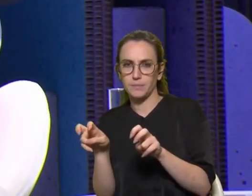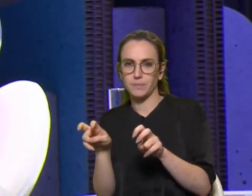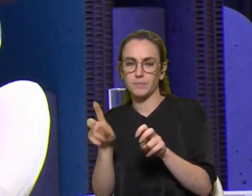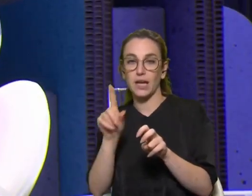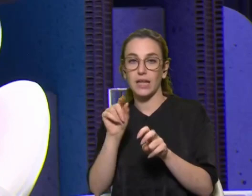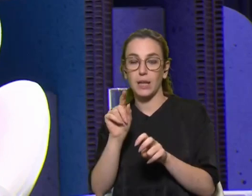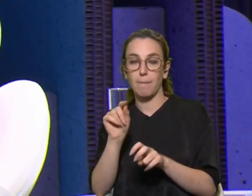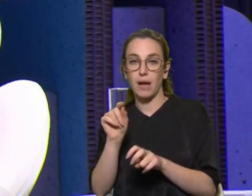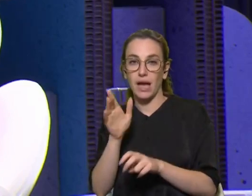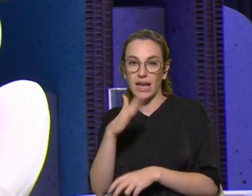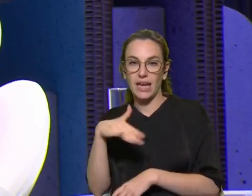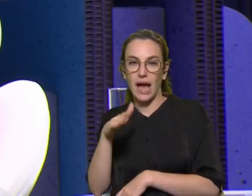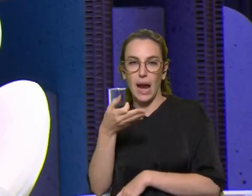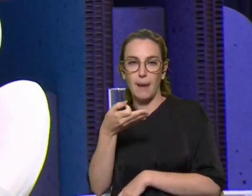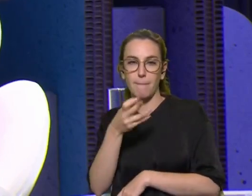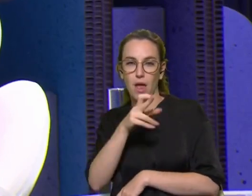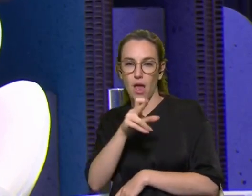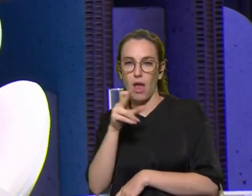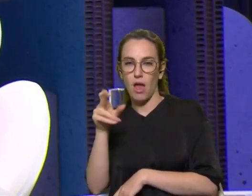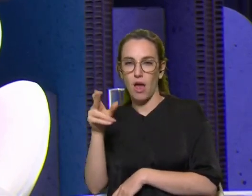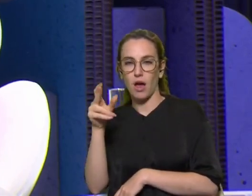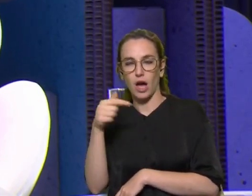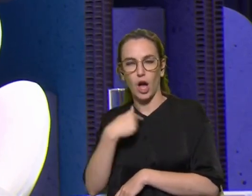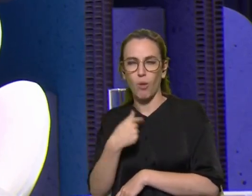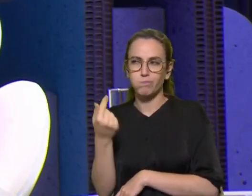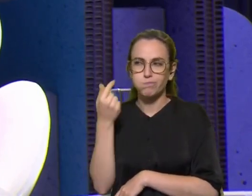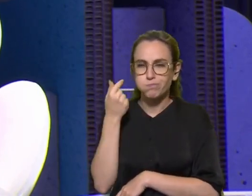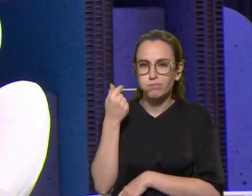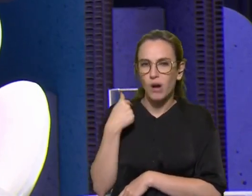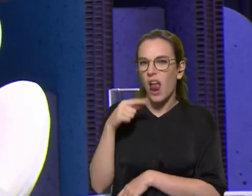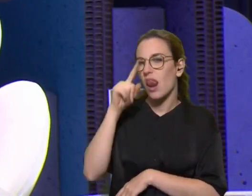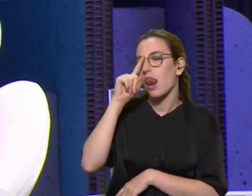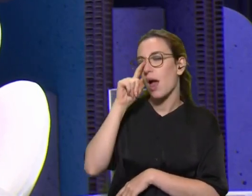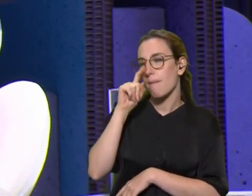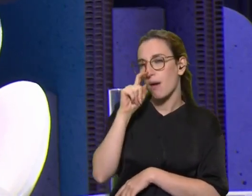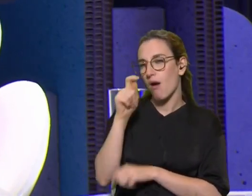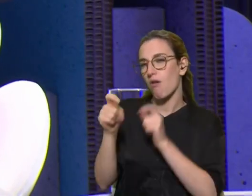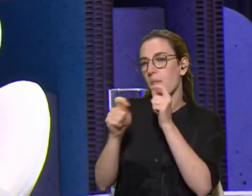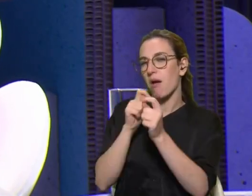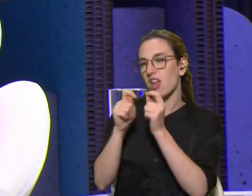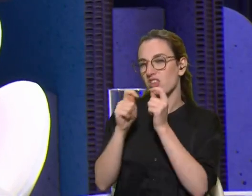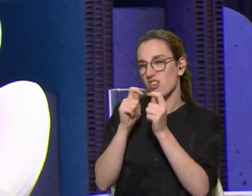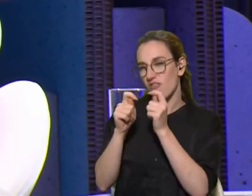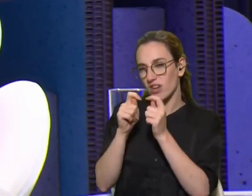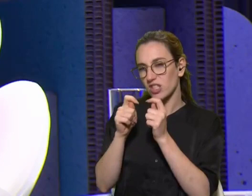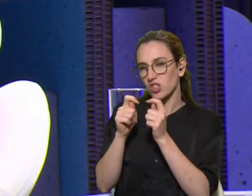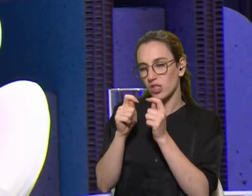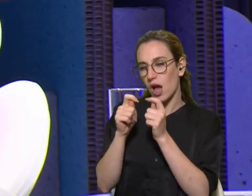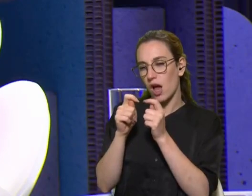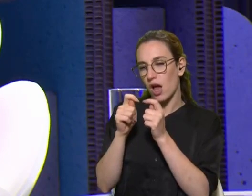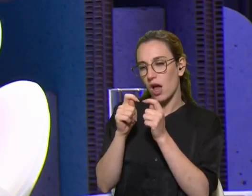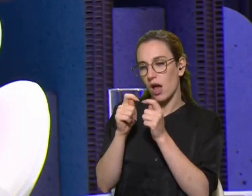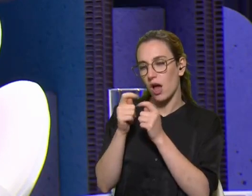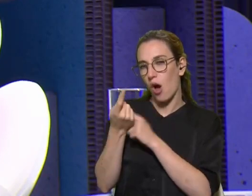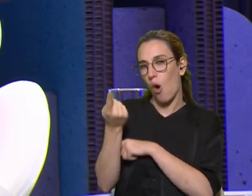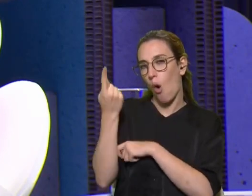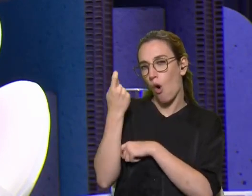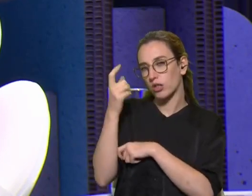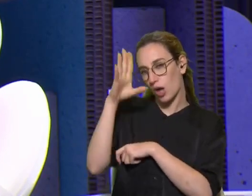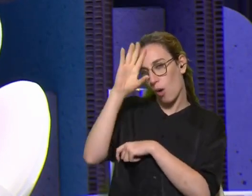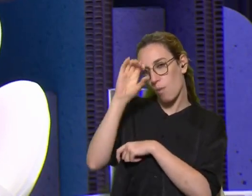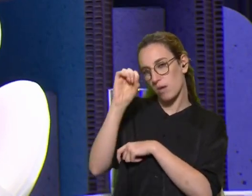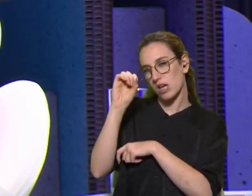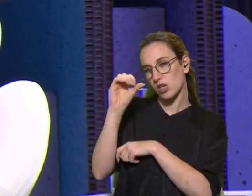and in the scope of the PA. And I was thinking of an interview that